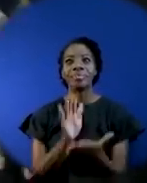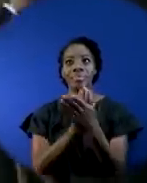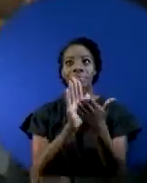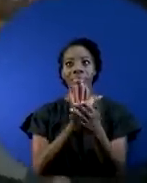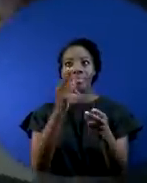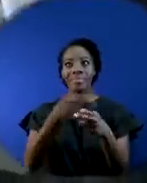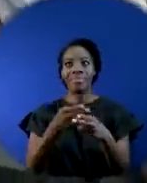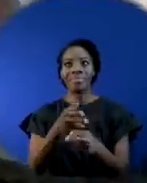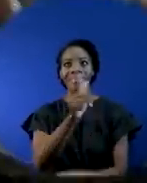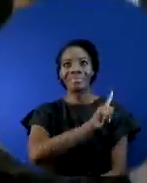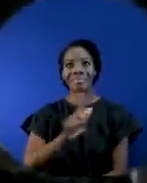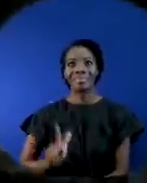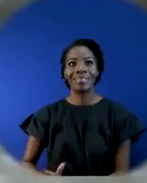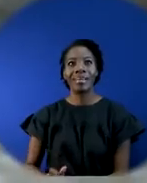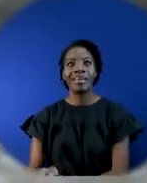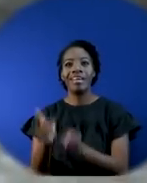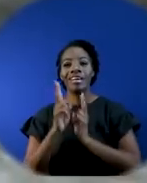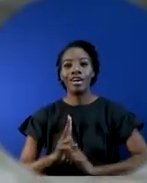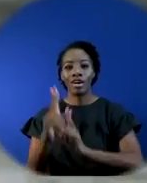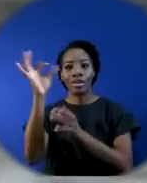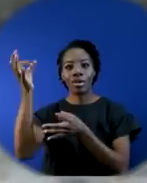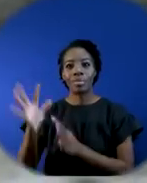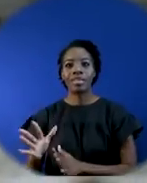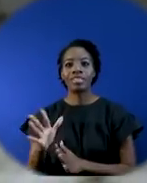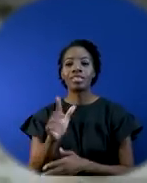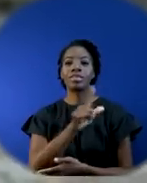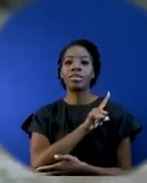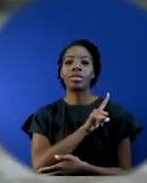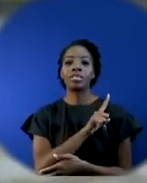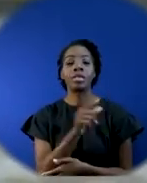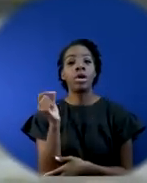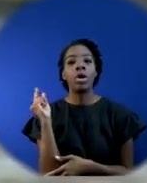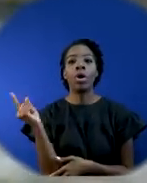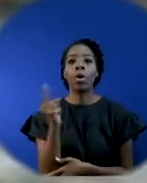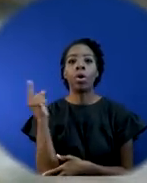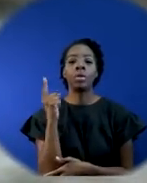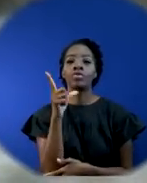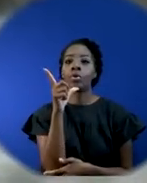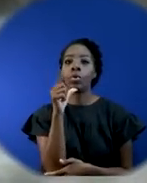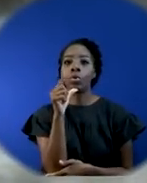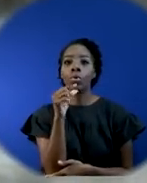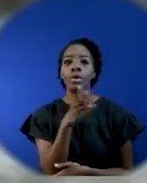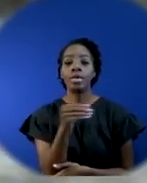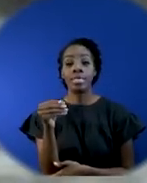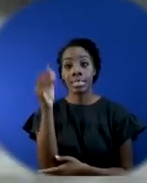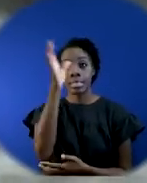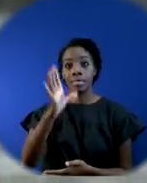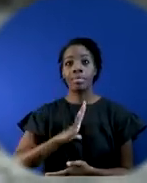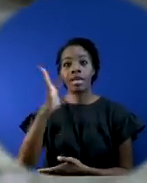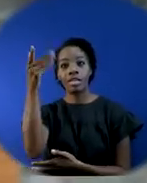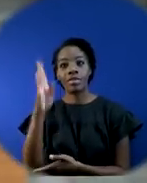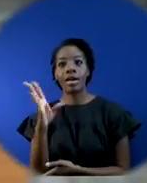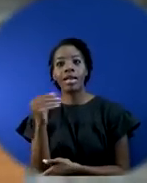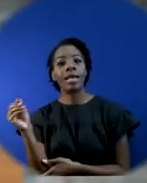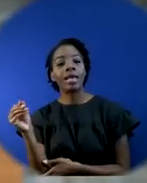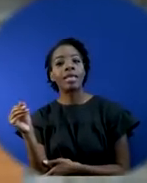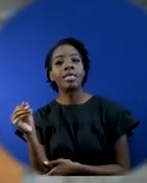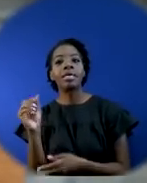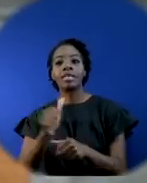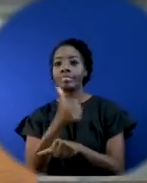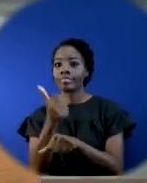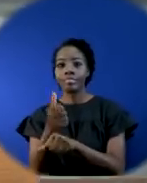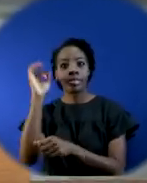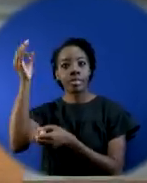Lord. How we honor Pastor Lawson as always for who he is as the man of God that he is, and for our founding